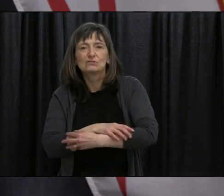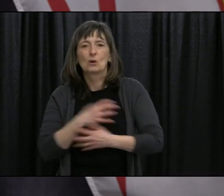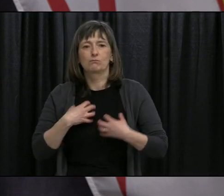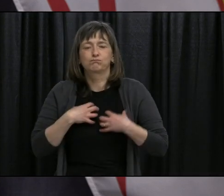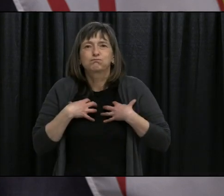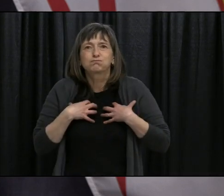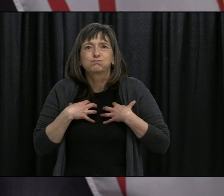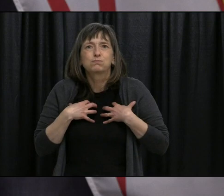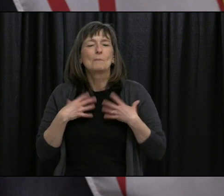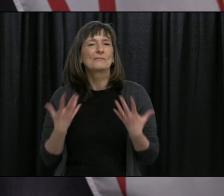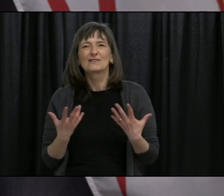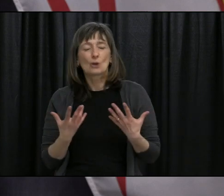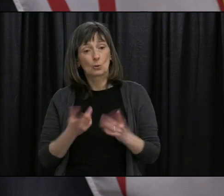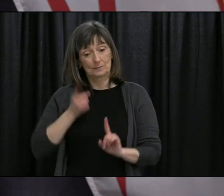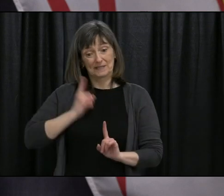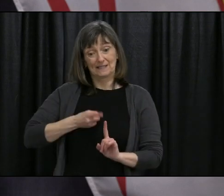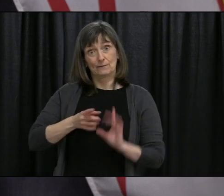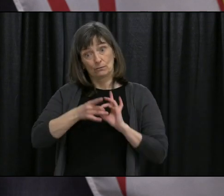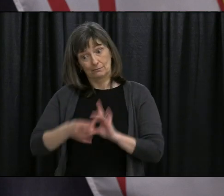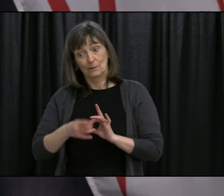call pathognomonic of this